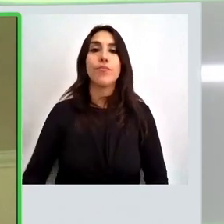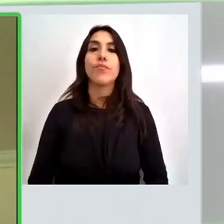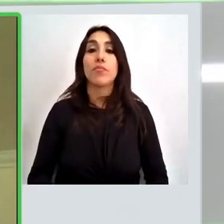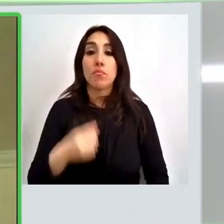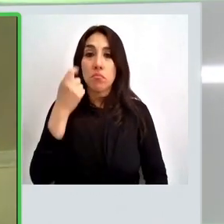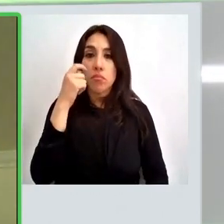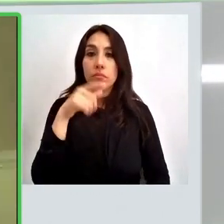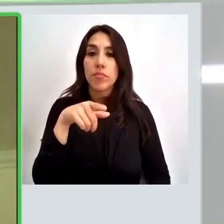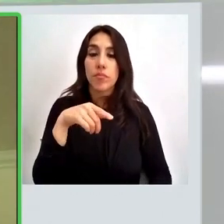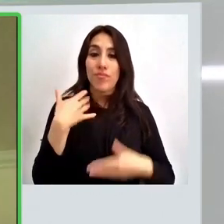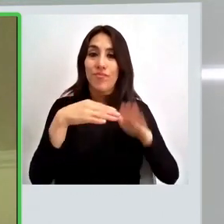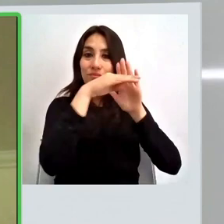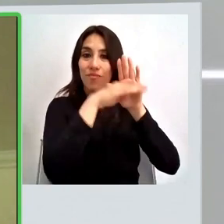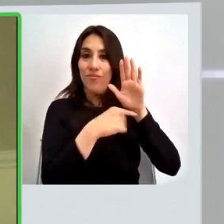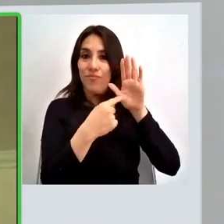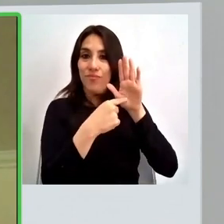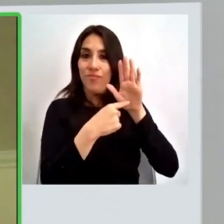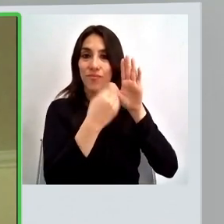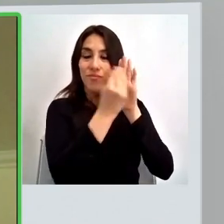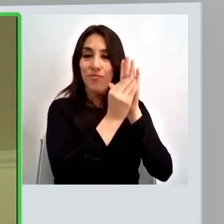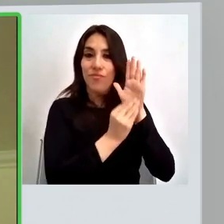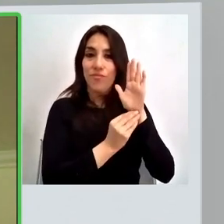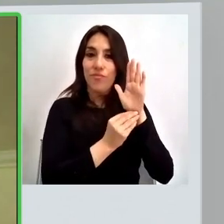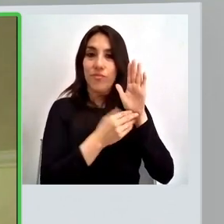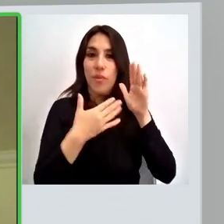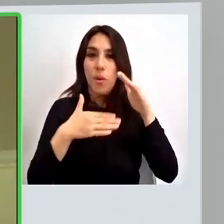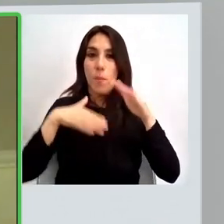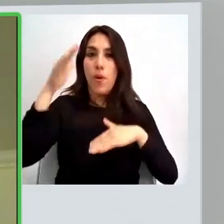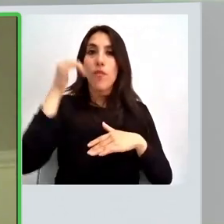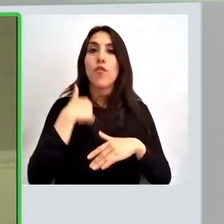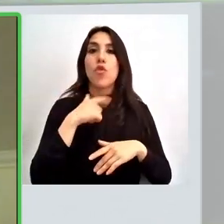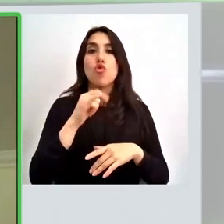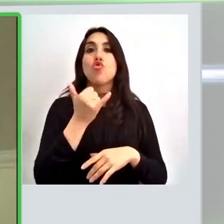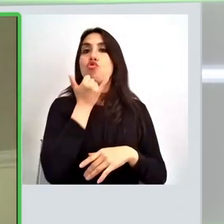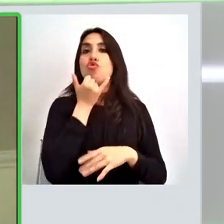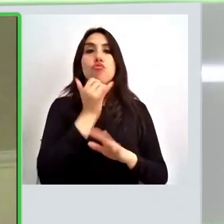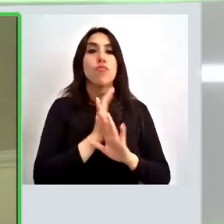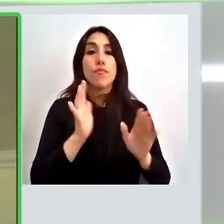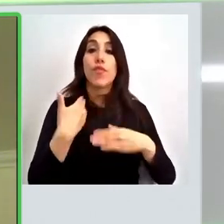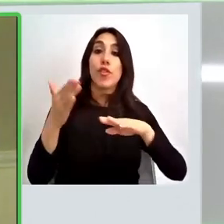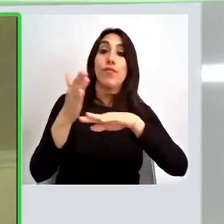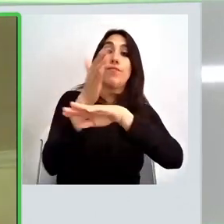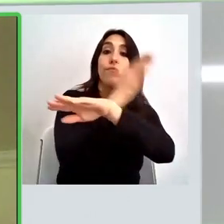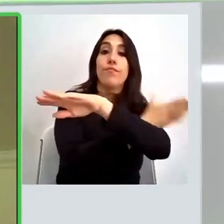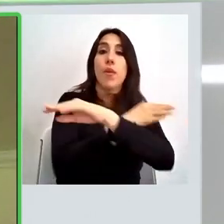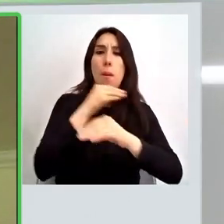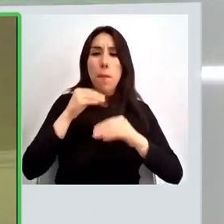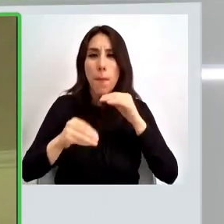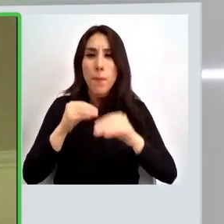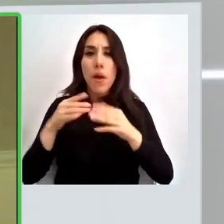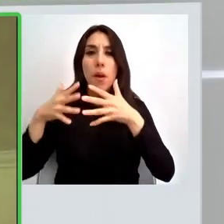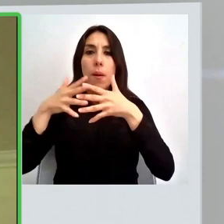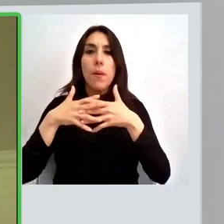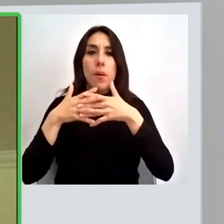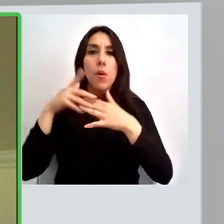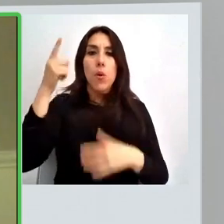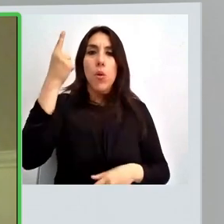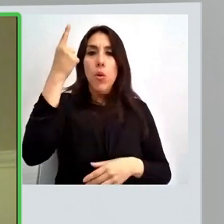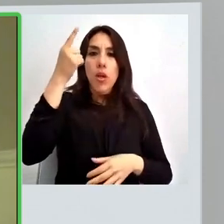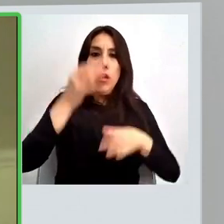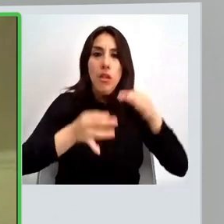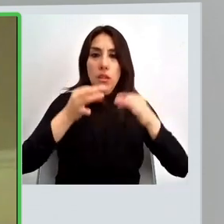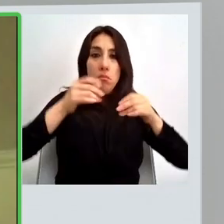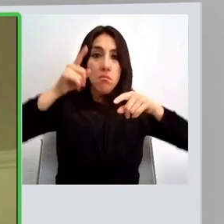We had a problem in the United States with the judges misinterpreting it, and it took us 18 years to get the